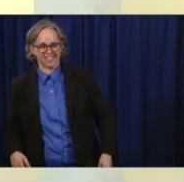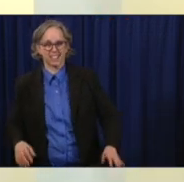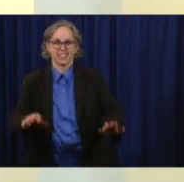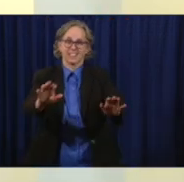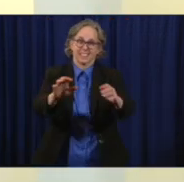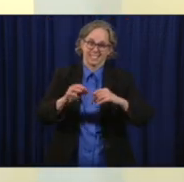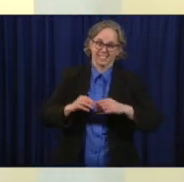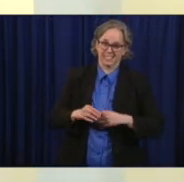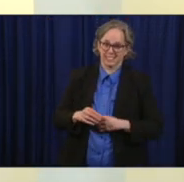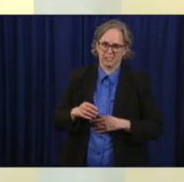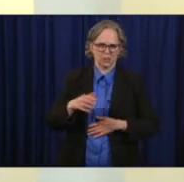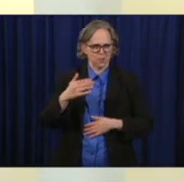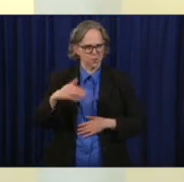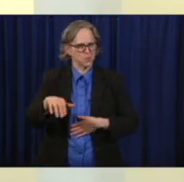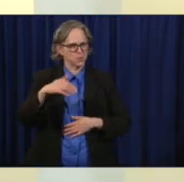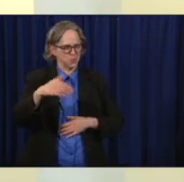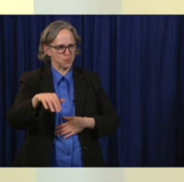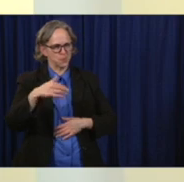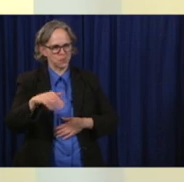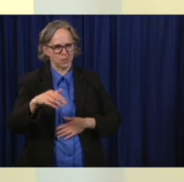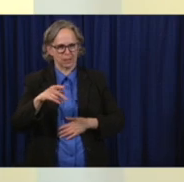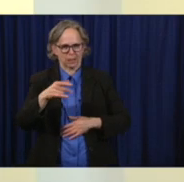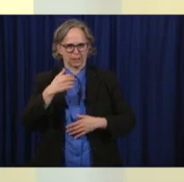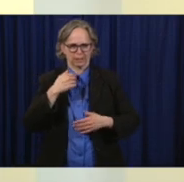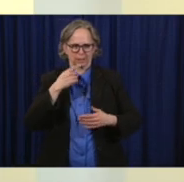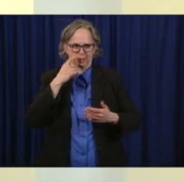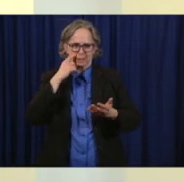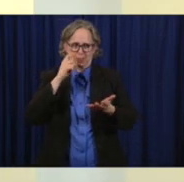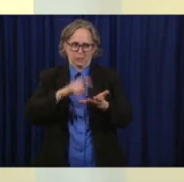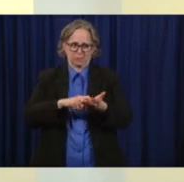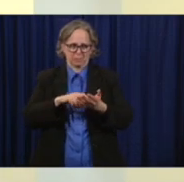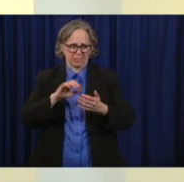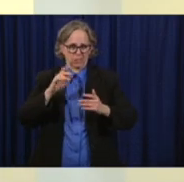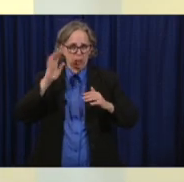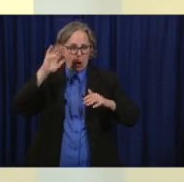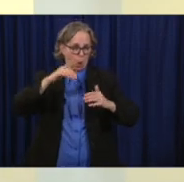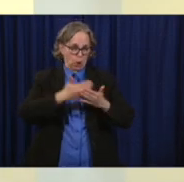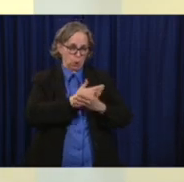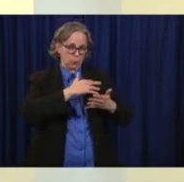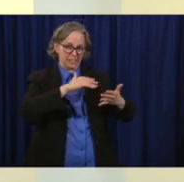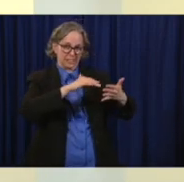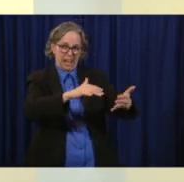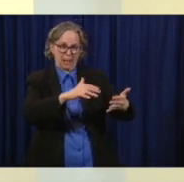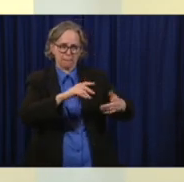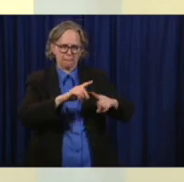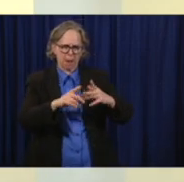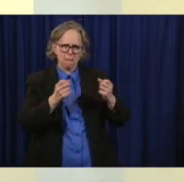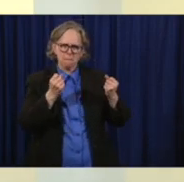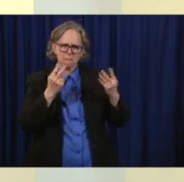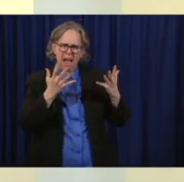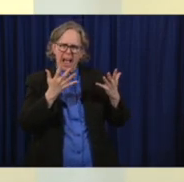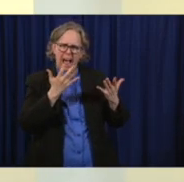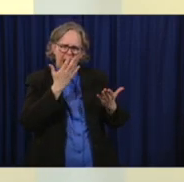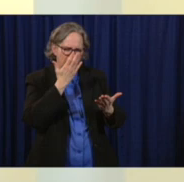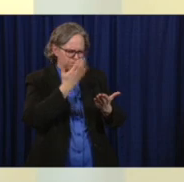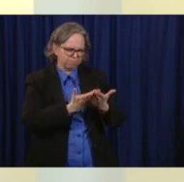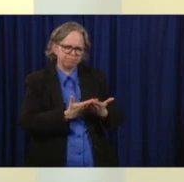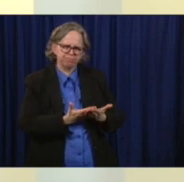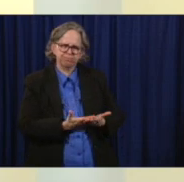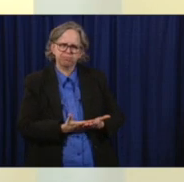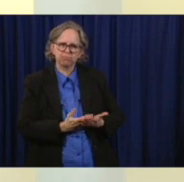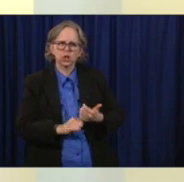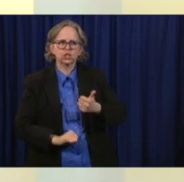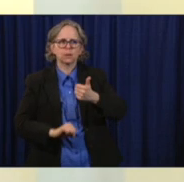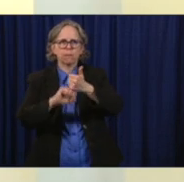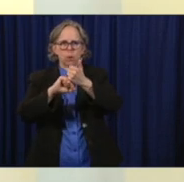recognize that these are very new studies, but there's a lot of evidence now to support the use of these masks, but